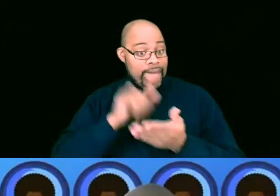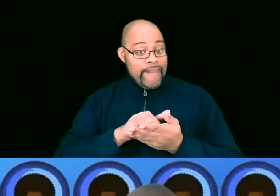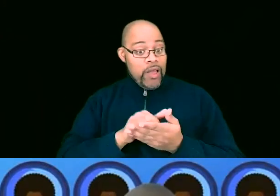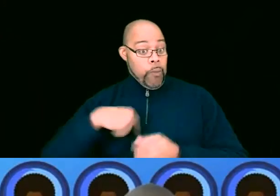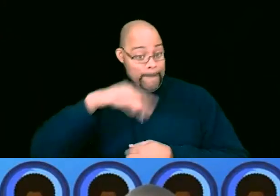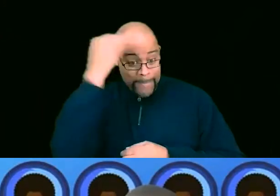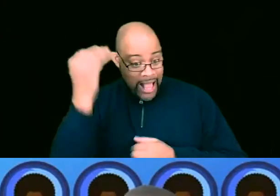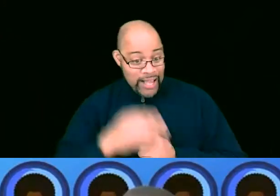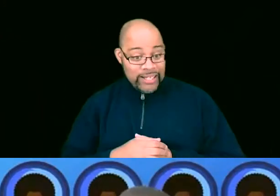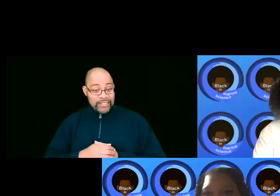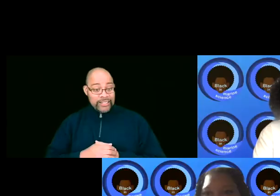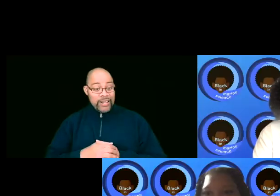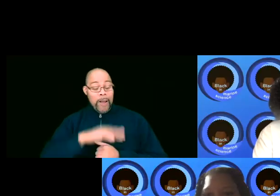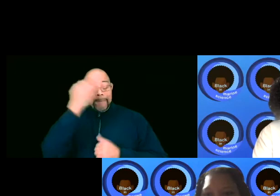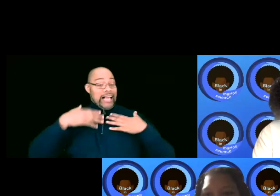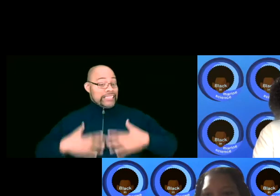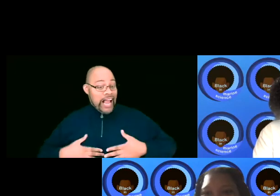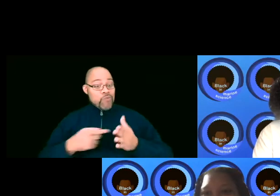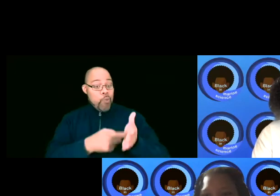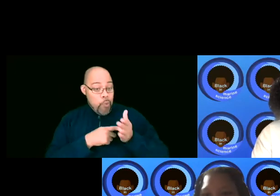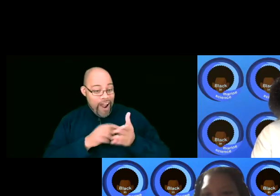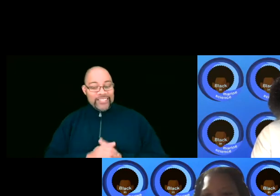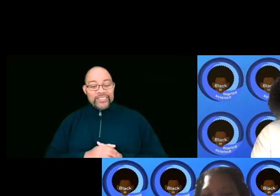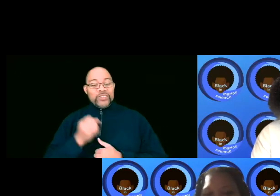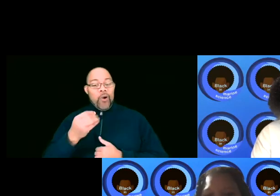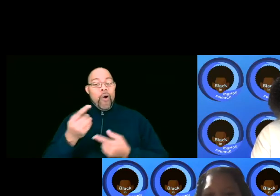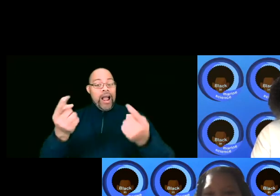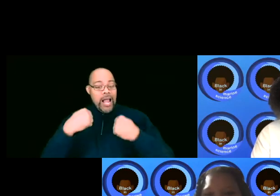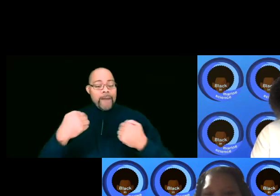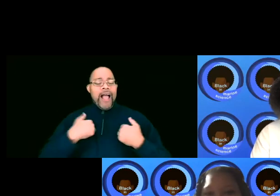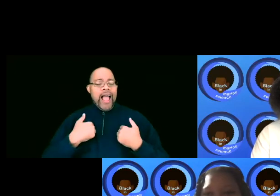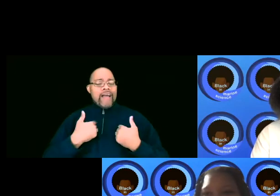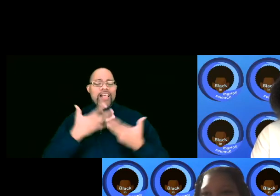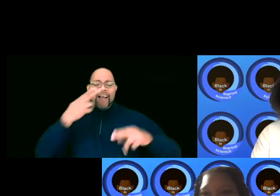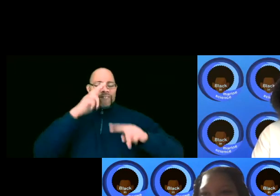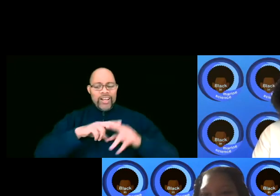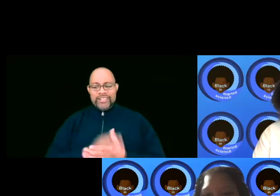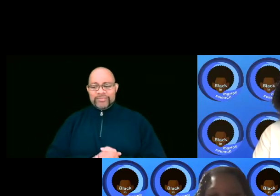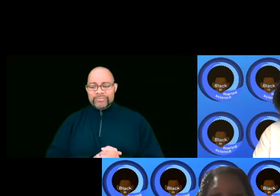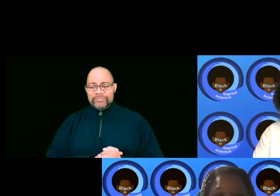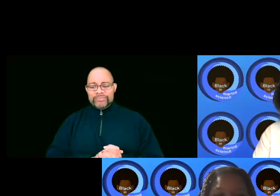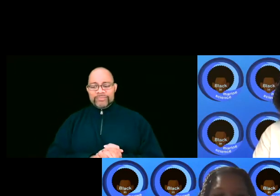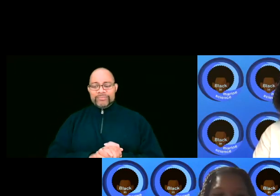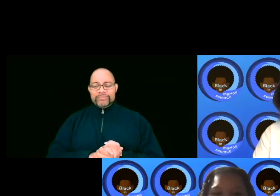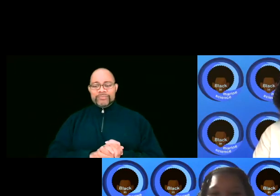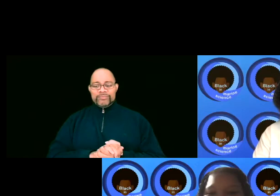Black, Black attire is required. So come out and have a lot of fun.